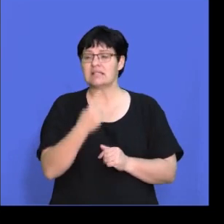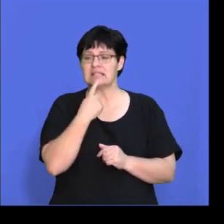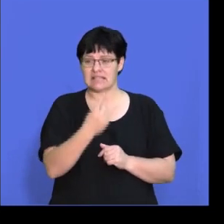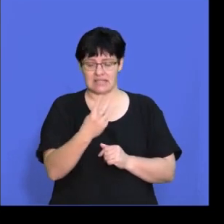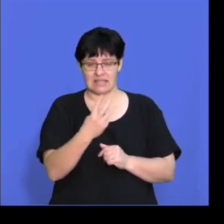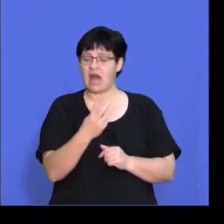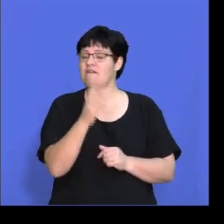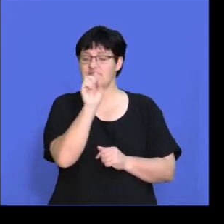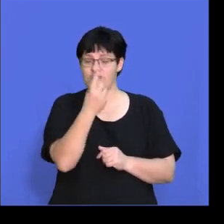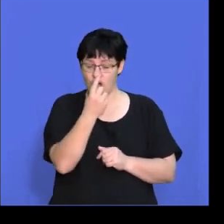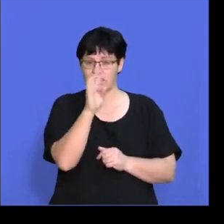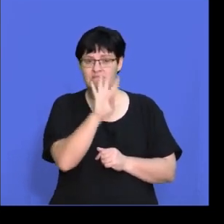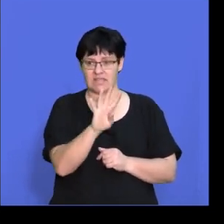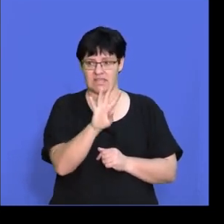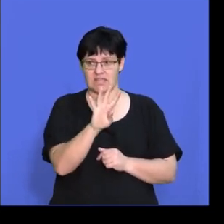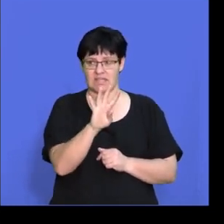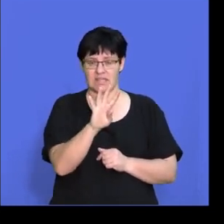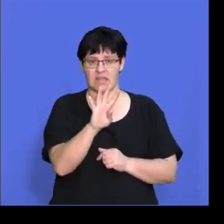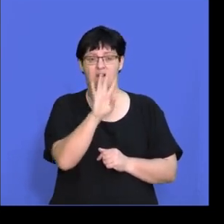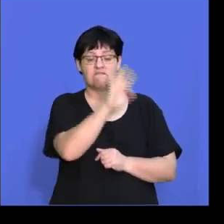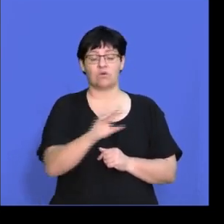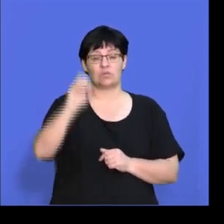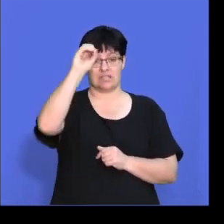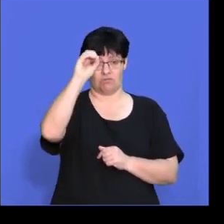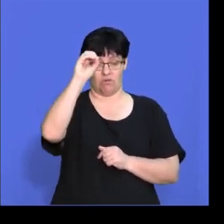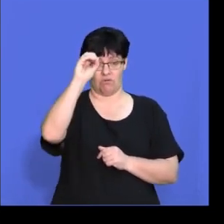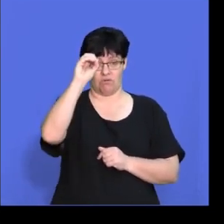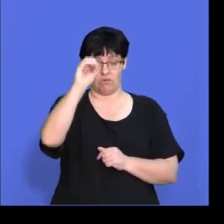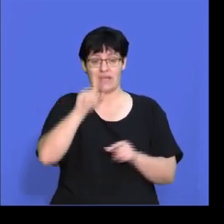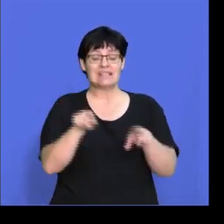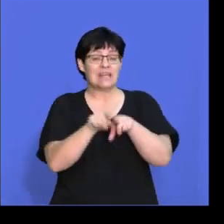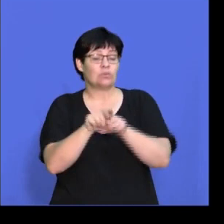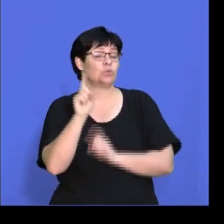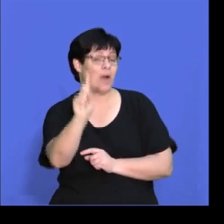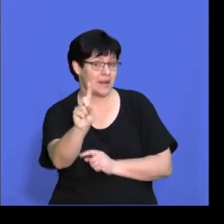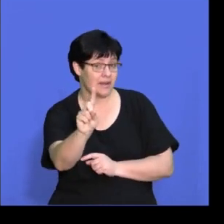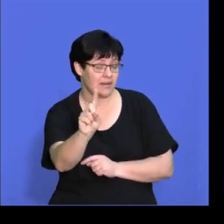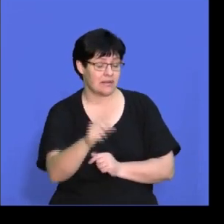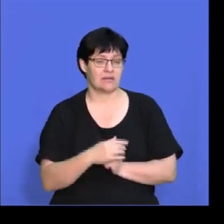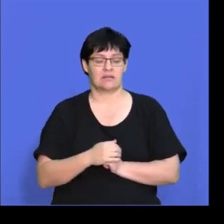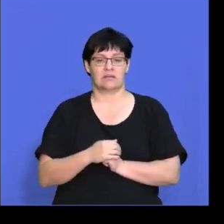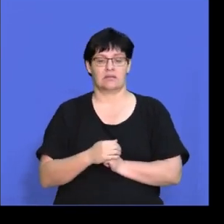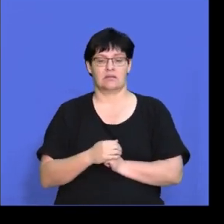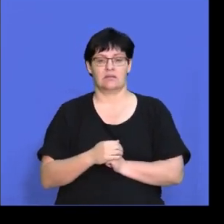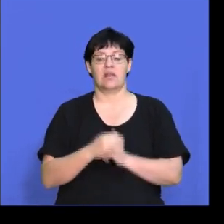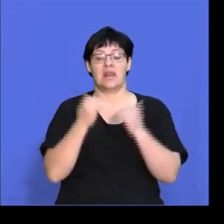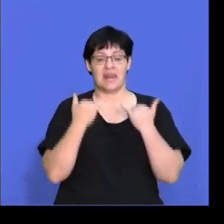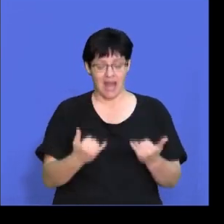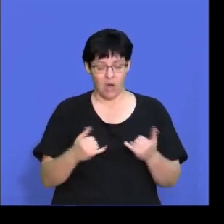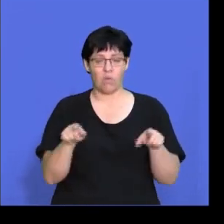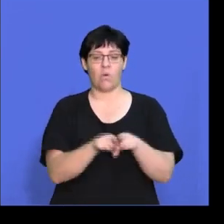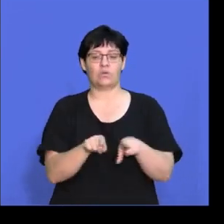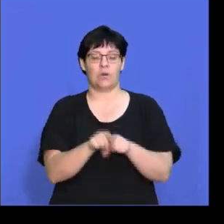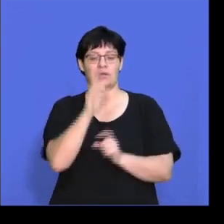about it, we can see that the first power of 4 is actually 4 to the 0, which is equal to 1. So